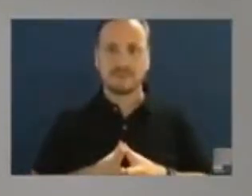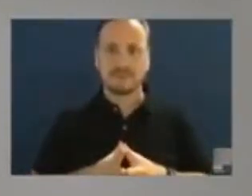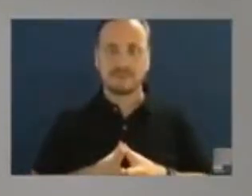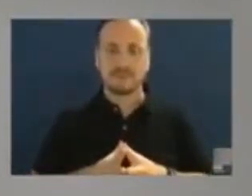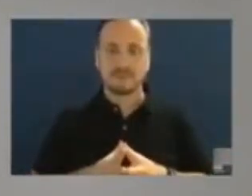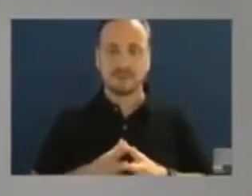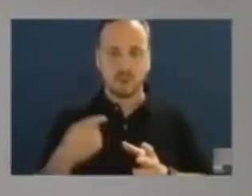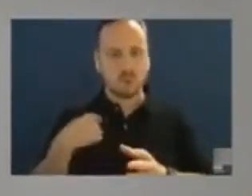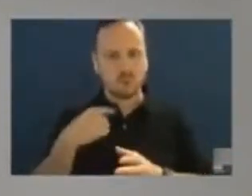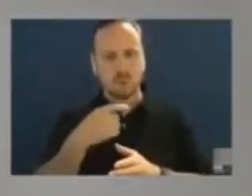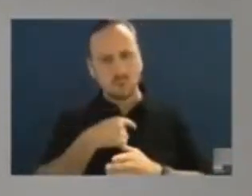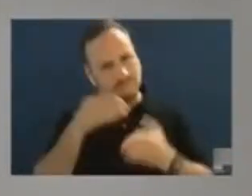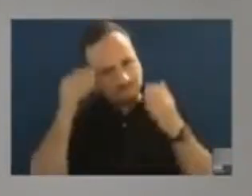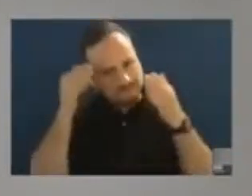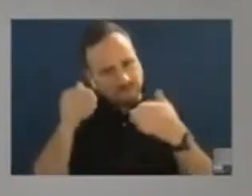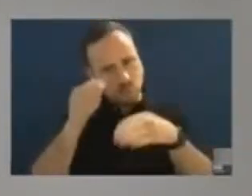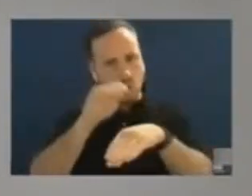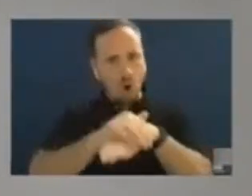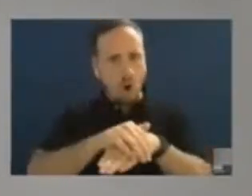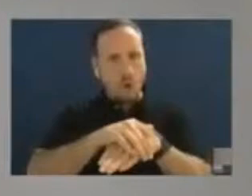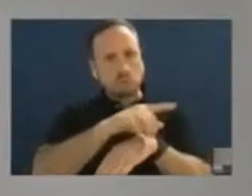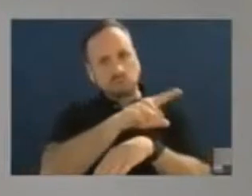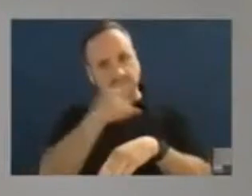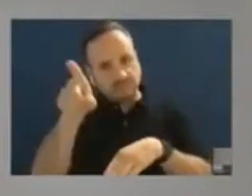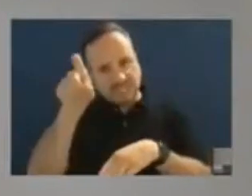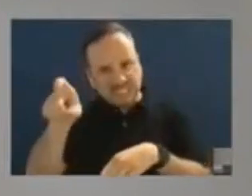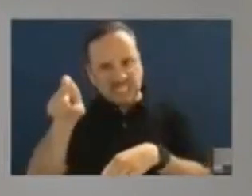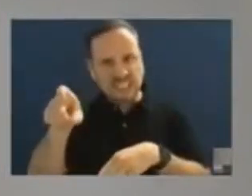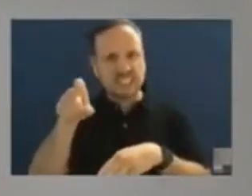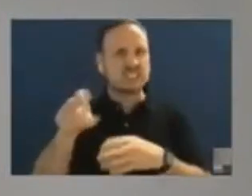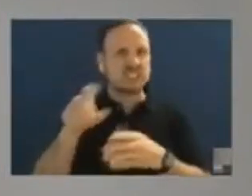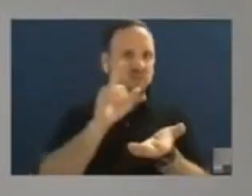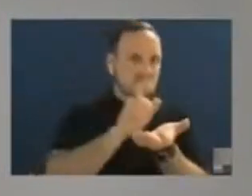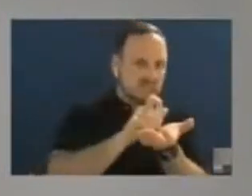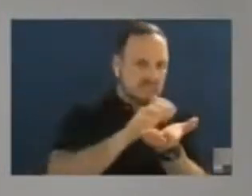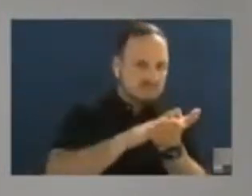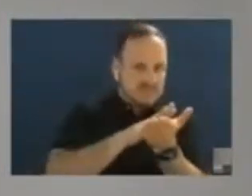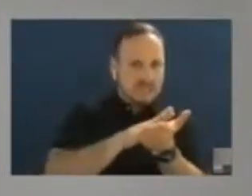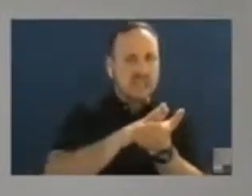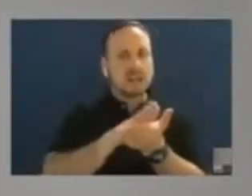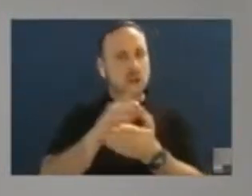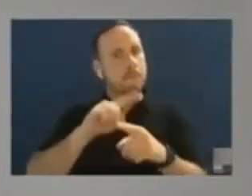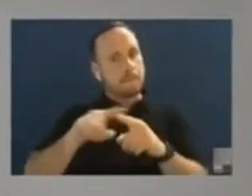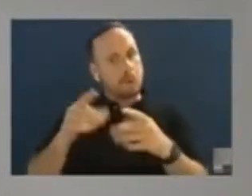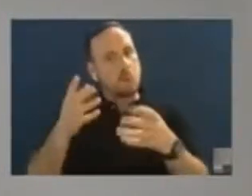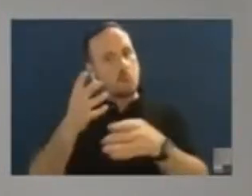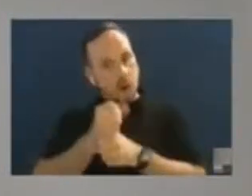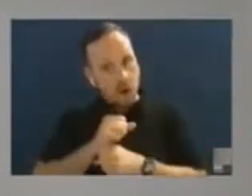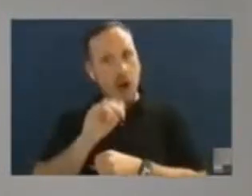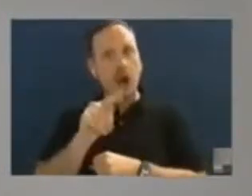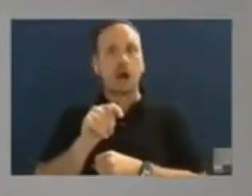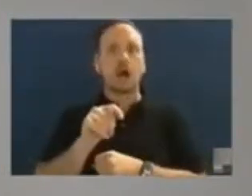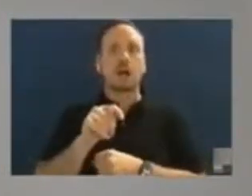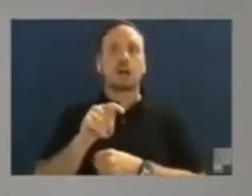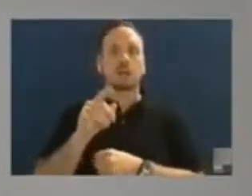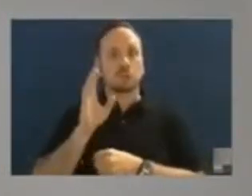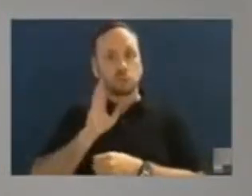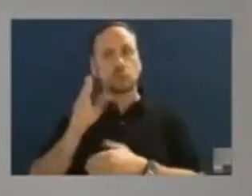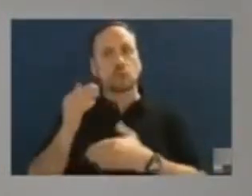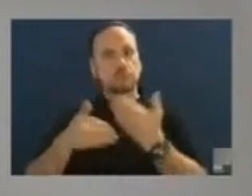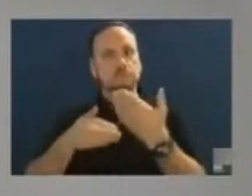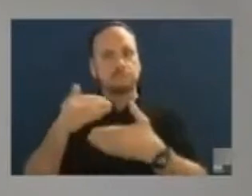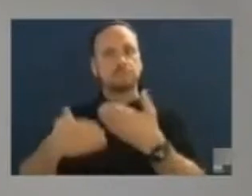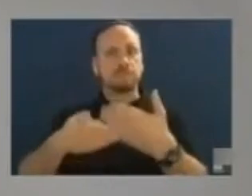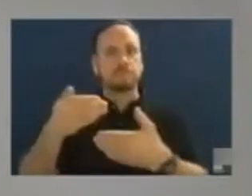sanitizer, continuing to do that. I think we all had trouble getting that. Absolutely. But we're there, and we're going to continue to be there. Yes, So, ma'am.